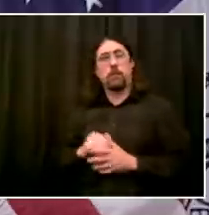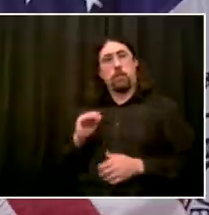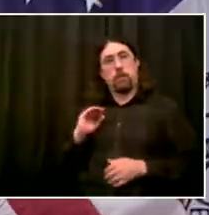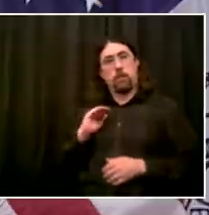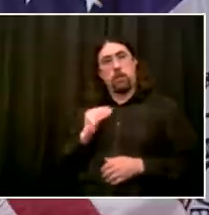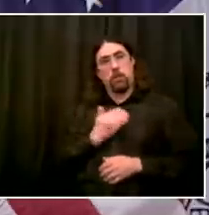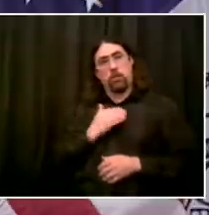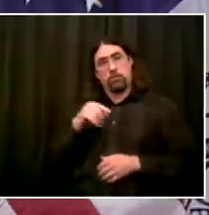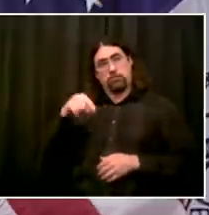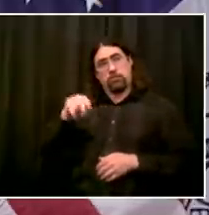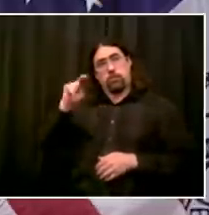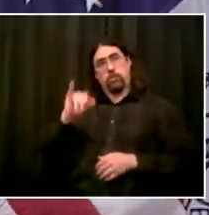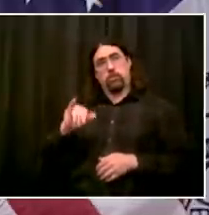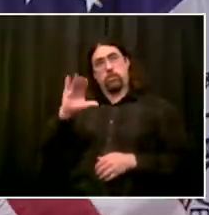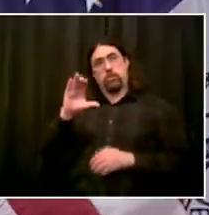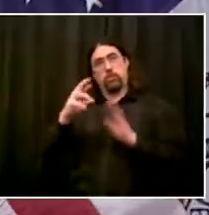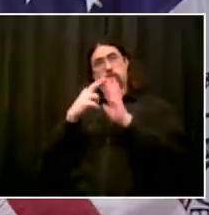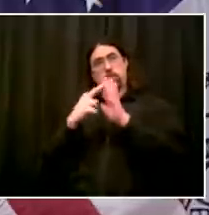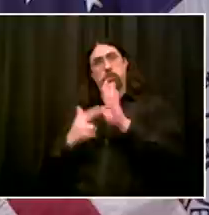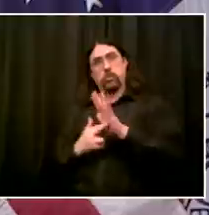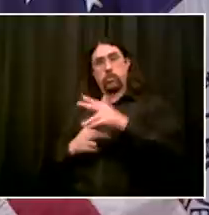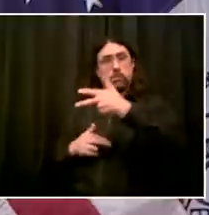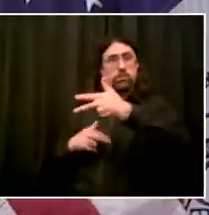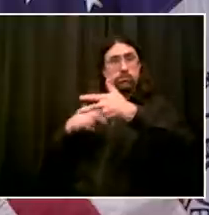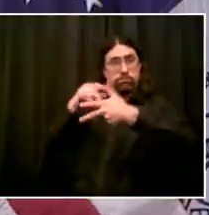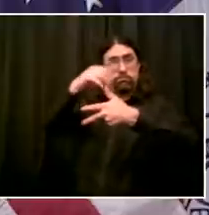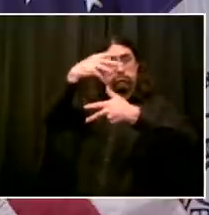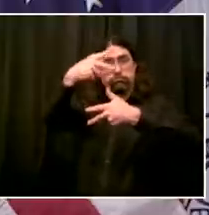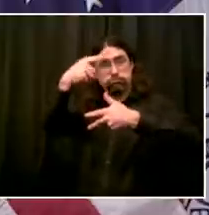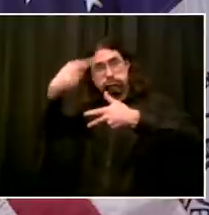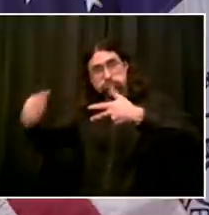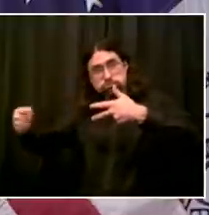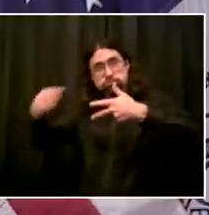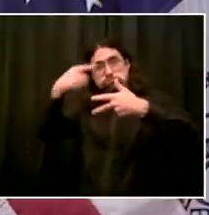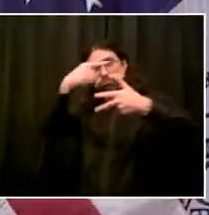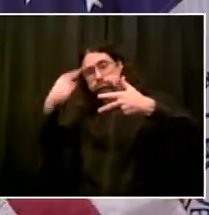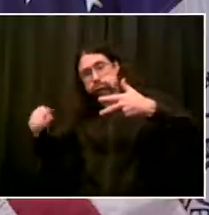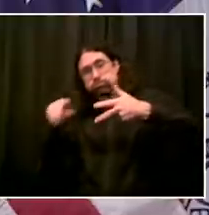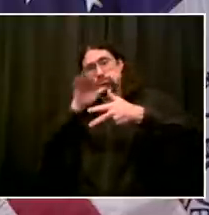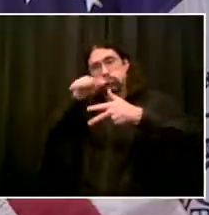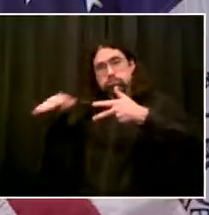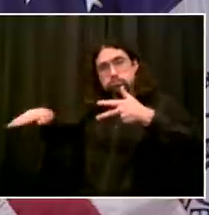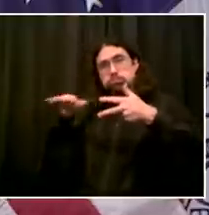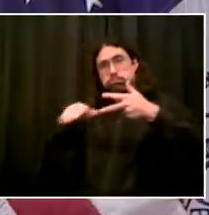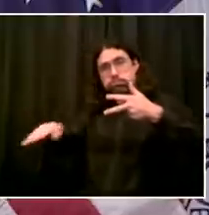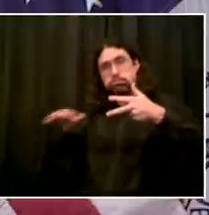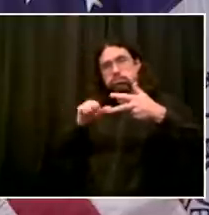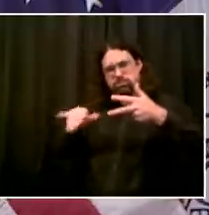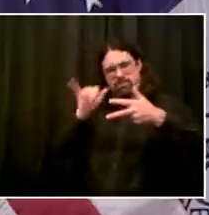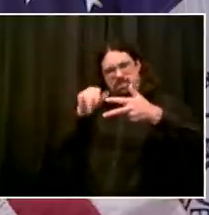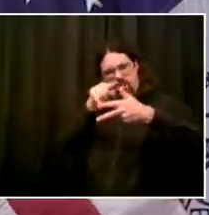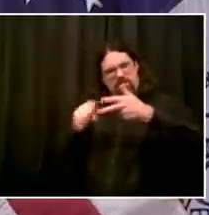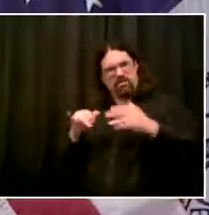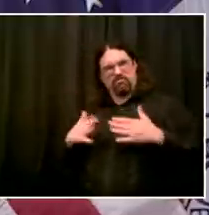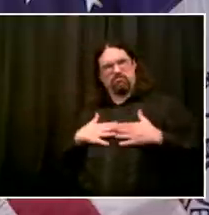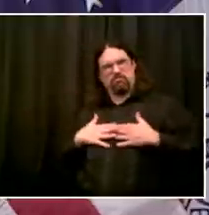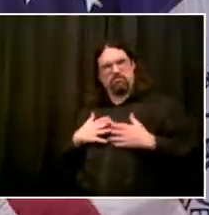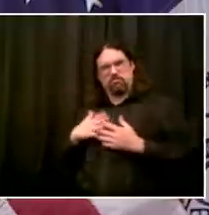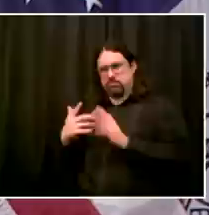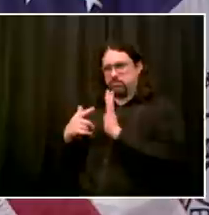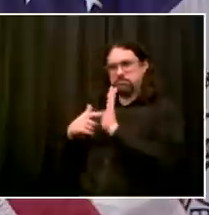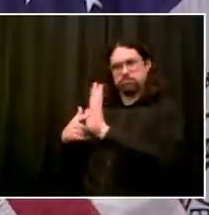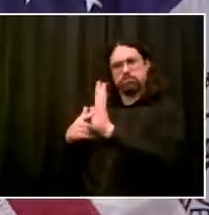construction, wholesale, and curbside pickup retail. We will have a lot more to say on how that will